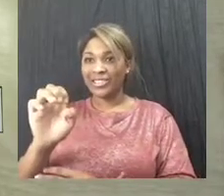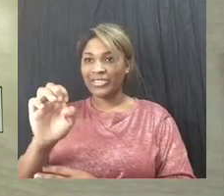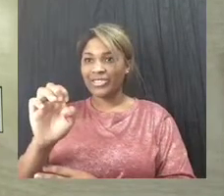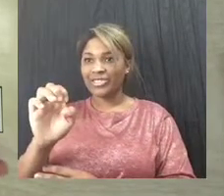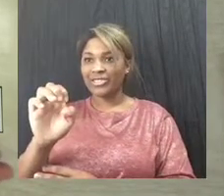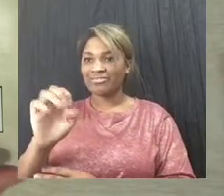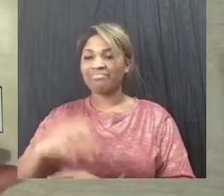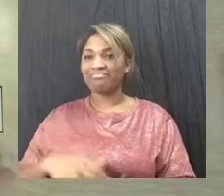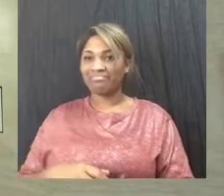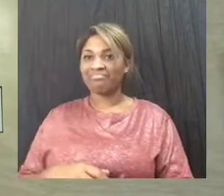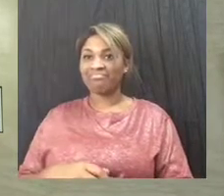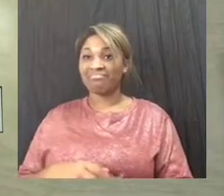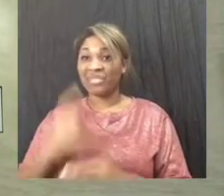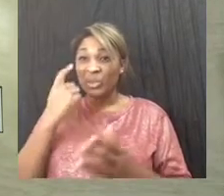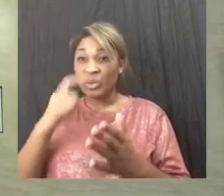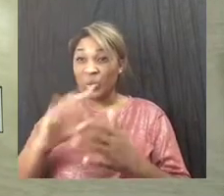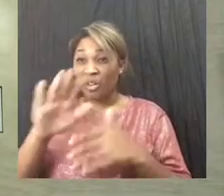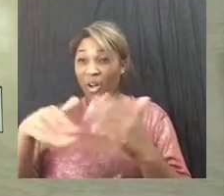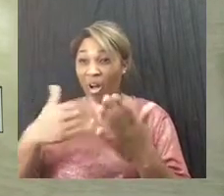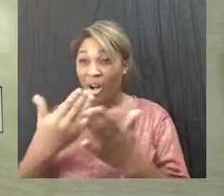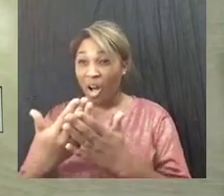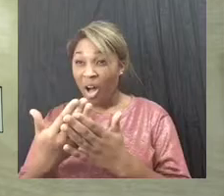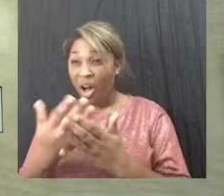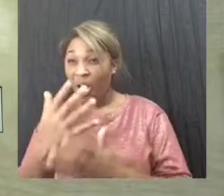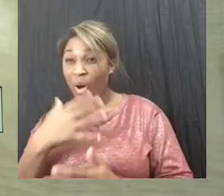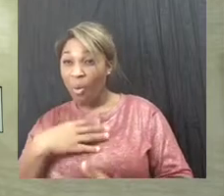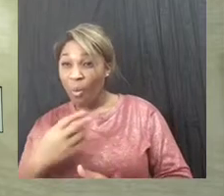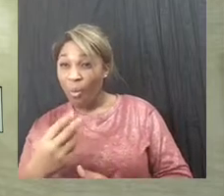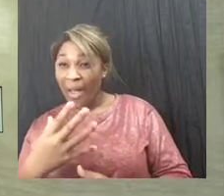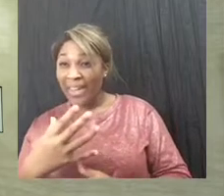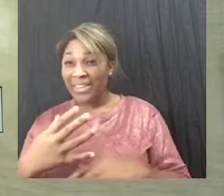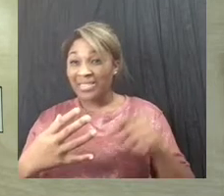You see how all of that white is ice.